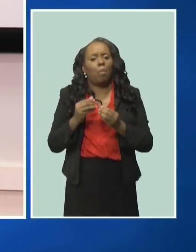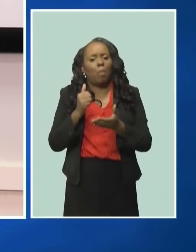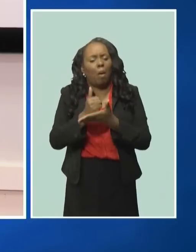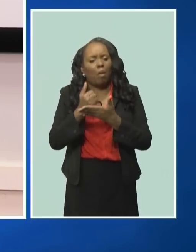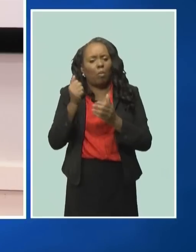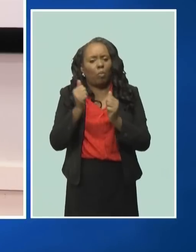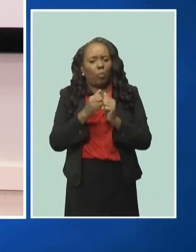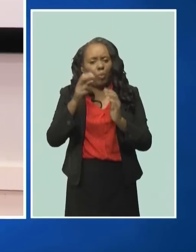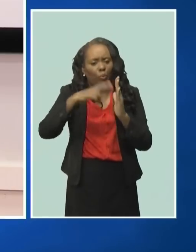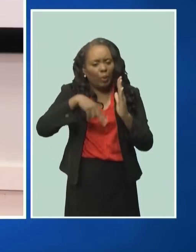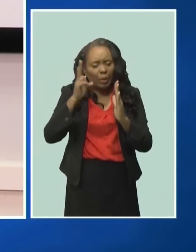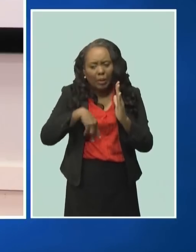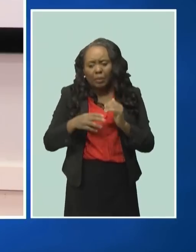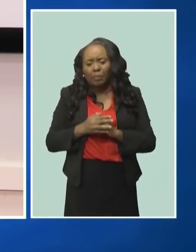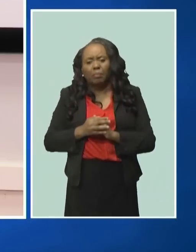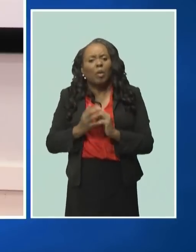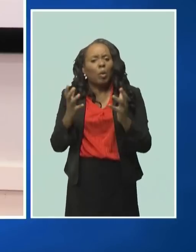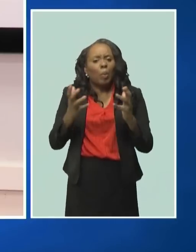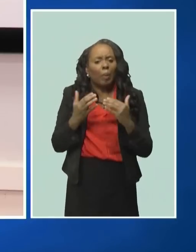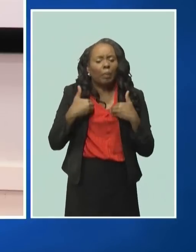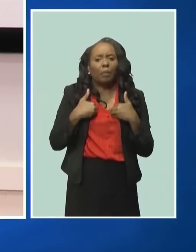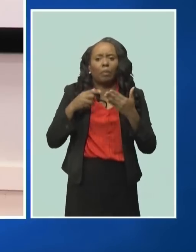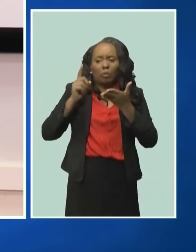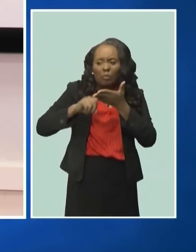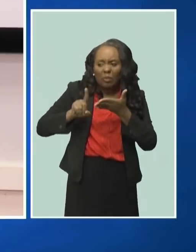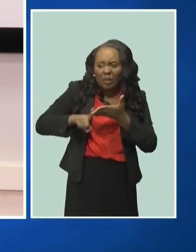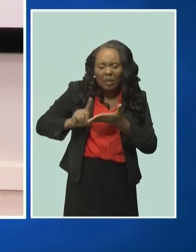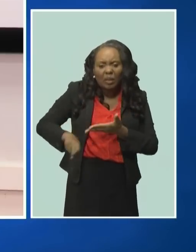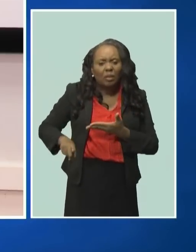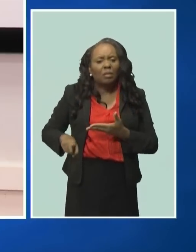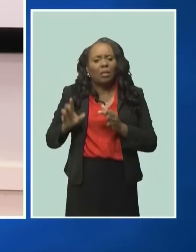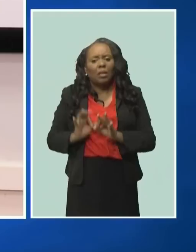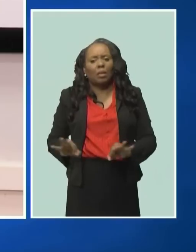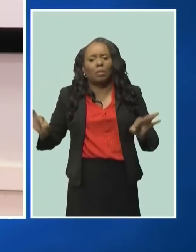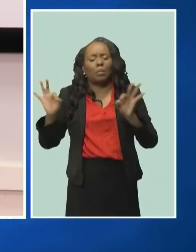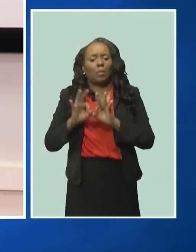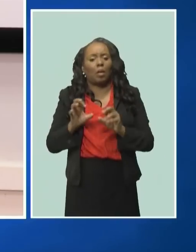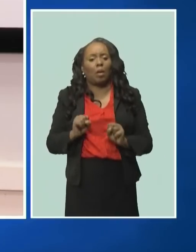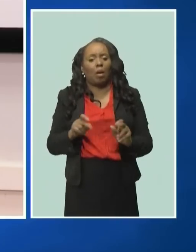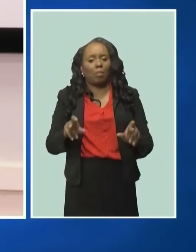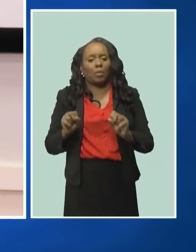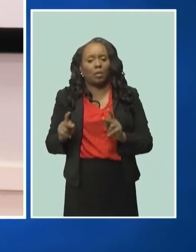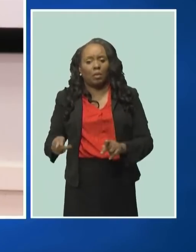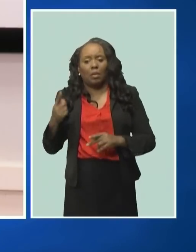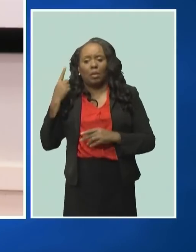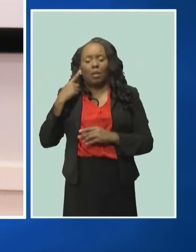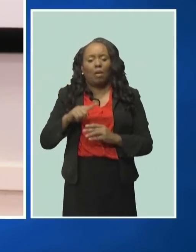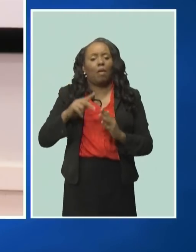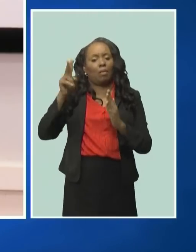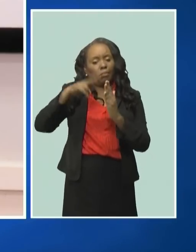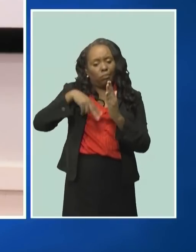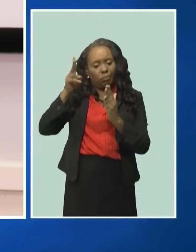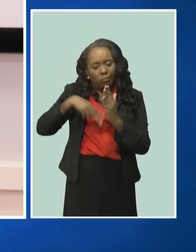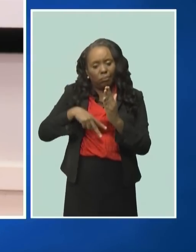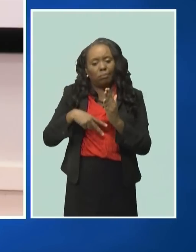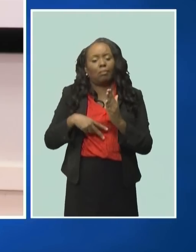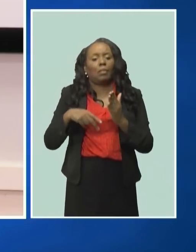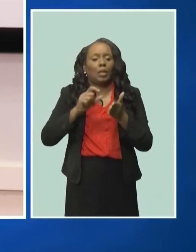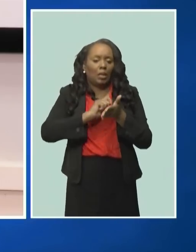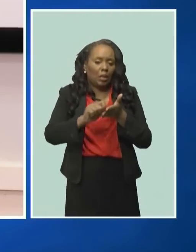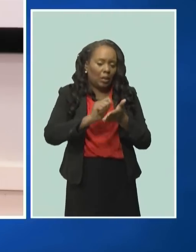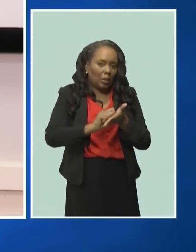and analyze findings to identify key challenges and opportunities in the field of literacy education